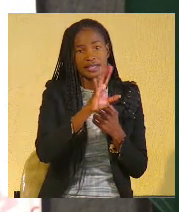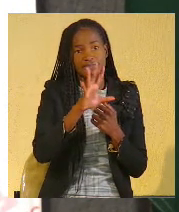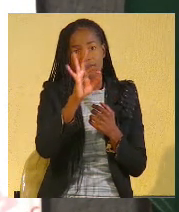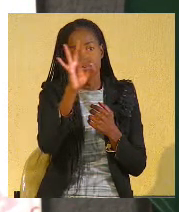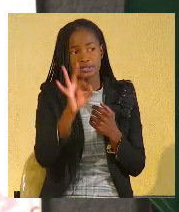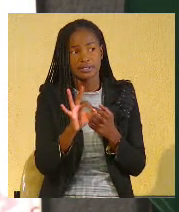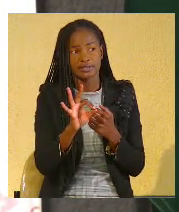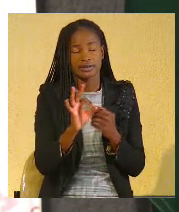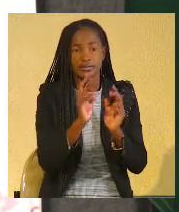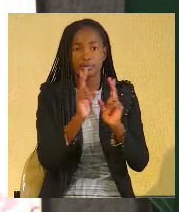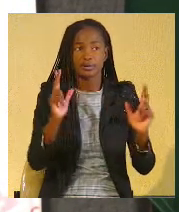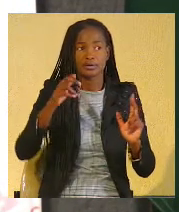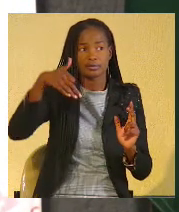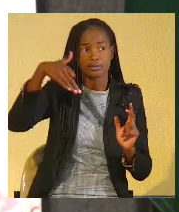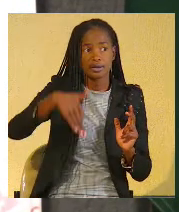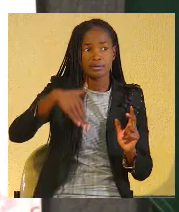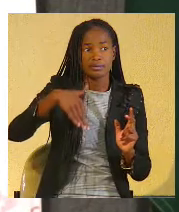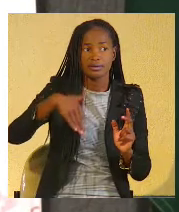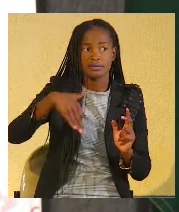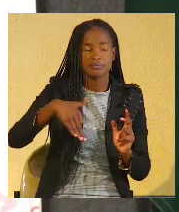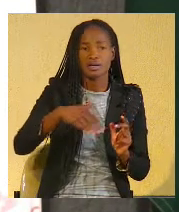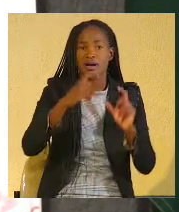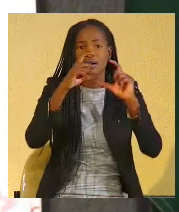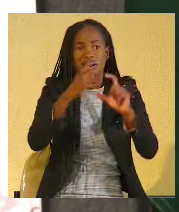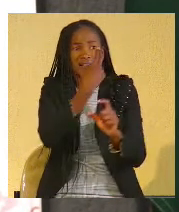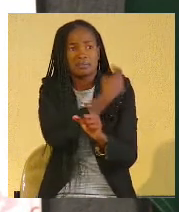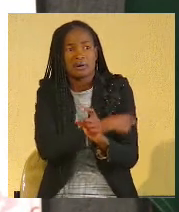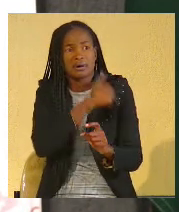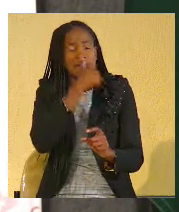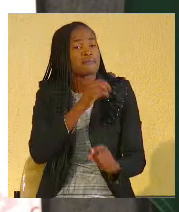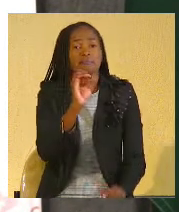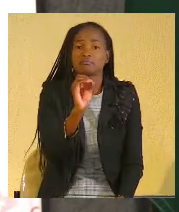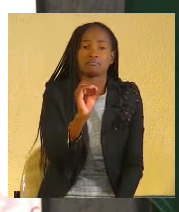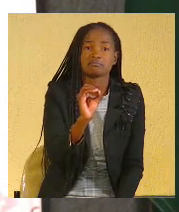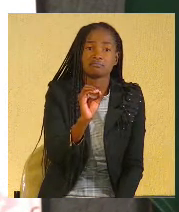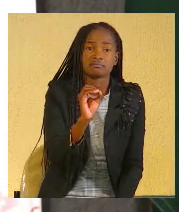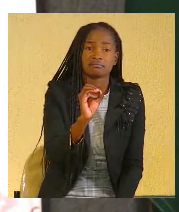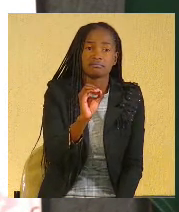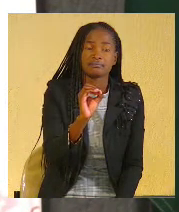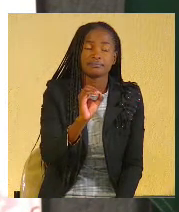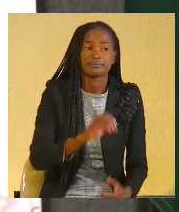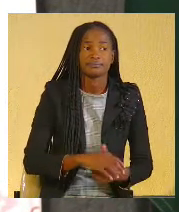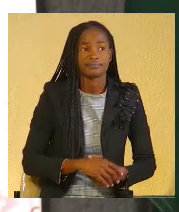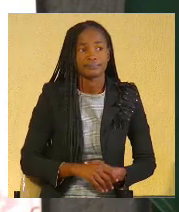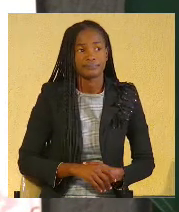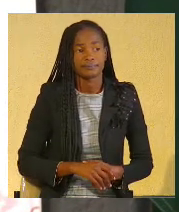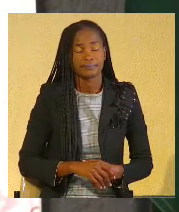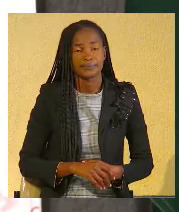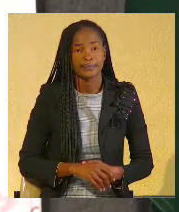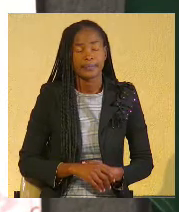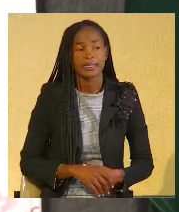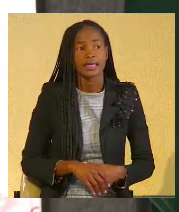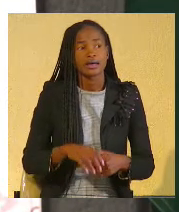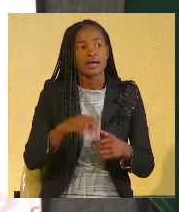85% of the Namibian population, they depend on the public health sector. But it is also a sector which